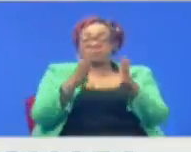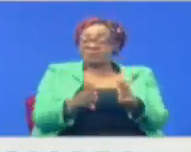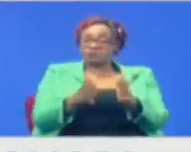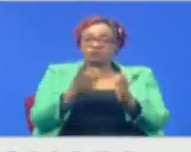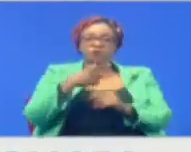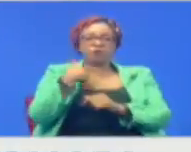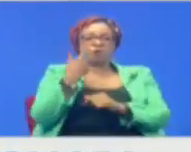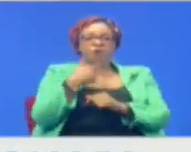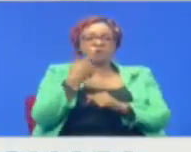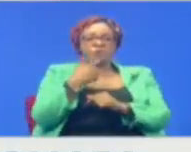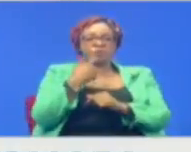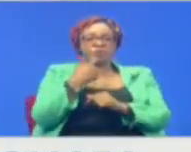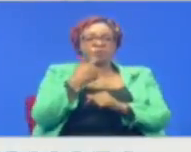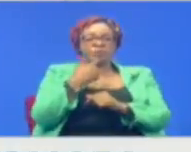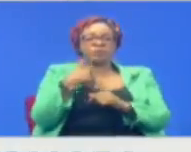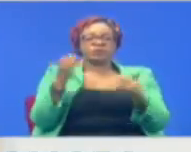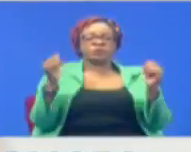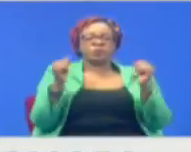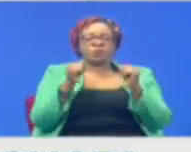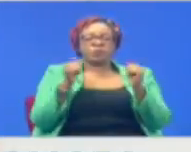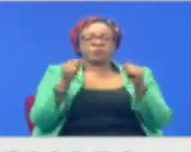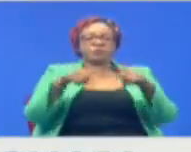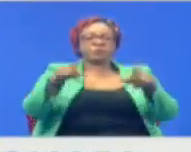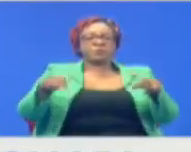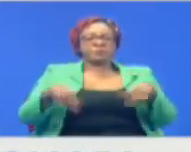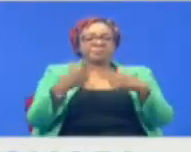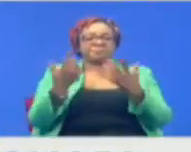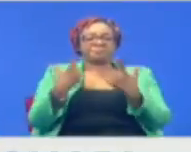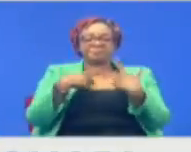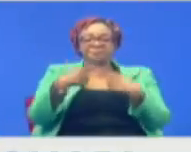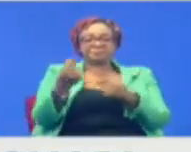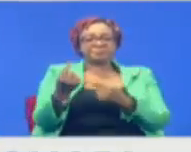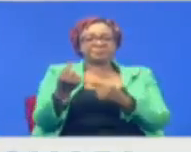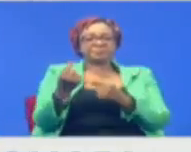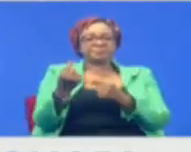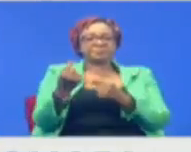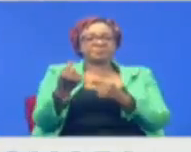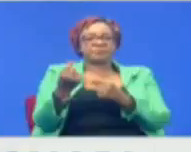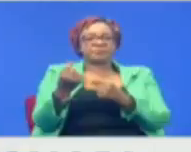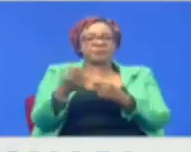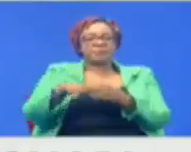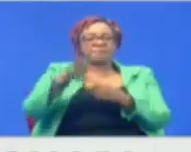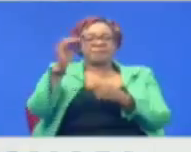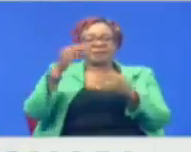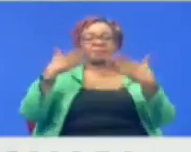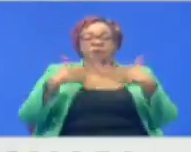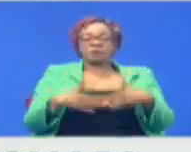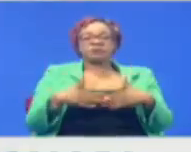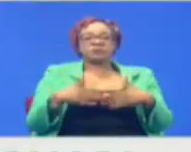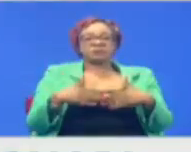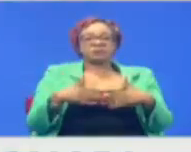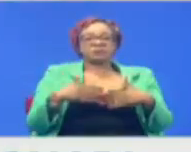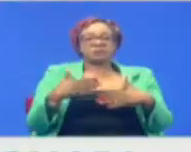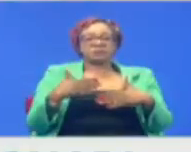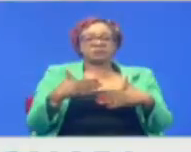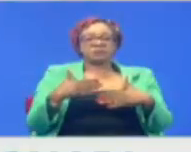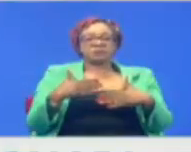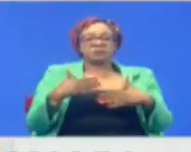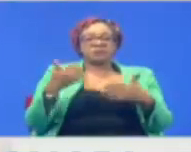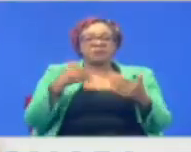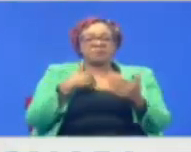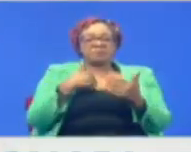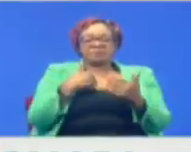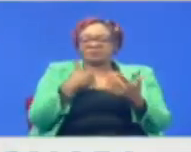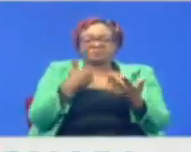I was the one who was handling the cold room. So I took my claim and went to pick the body. I remember I wasn't that